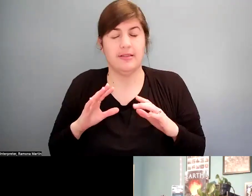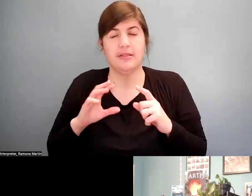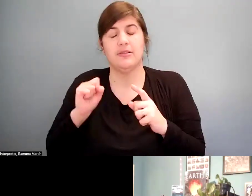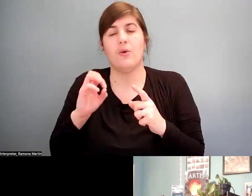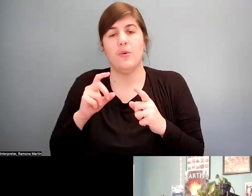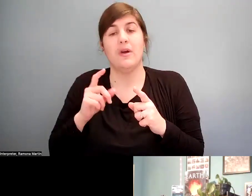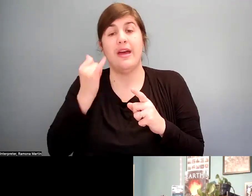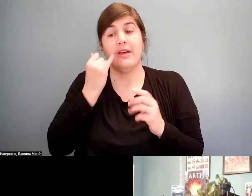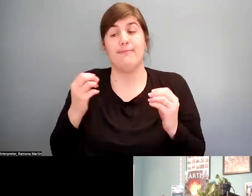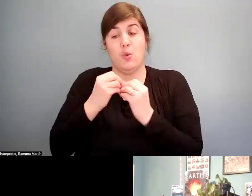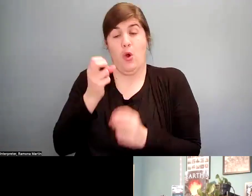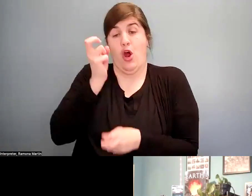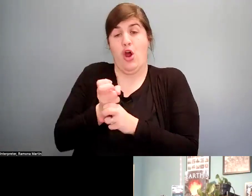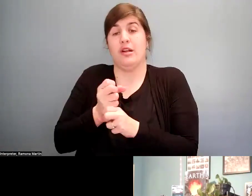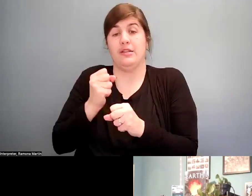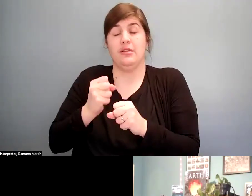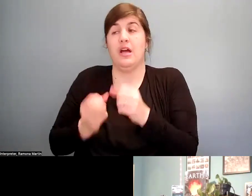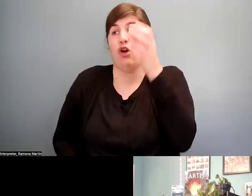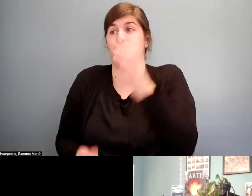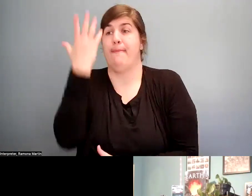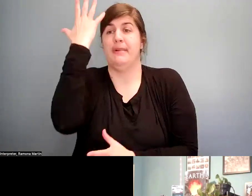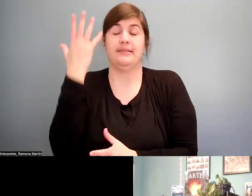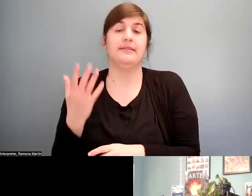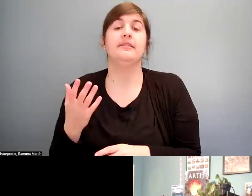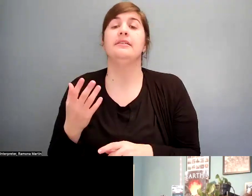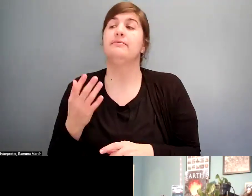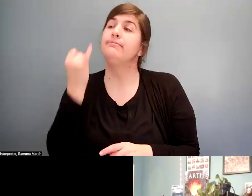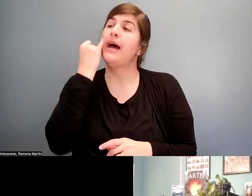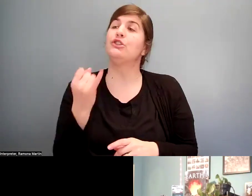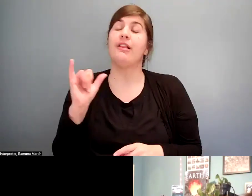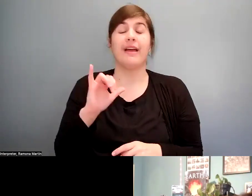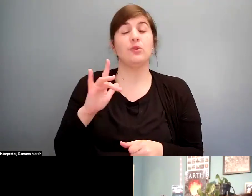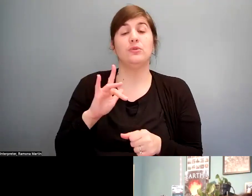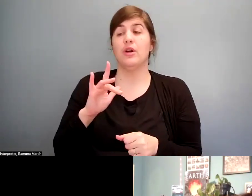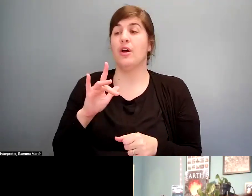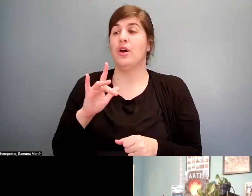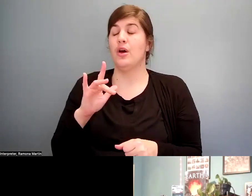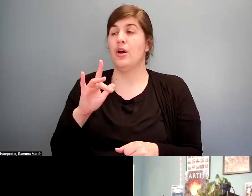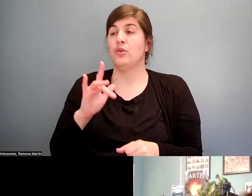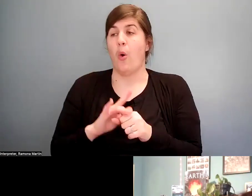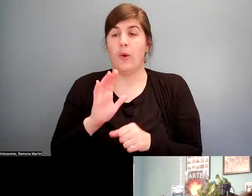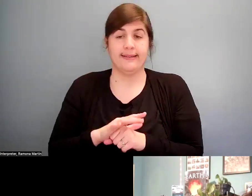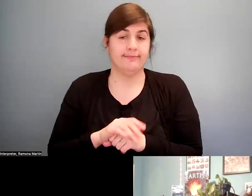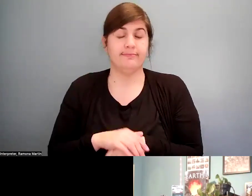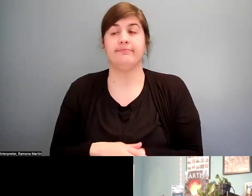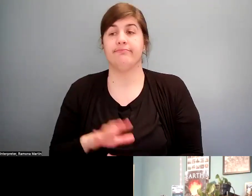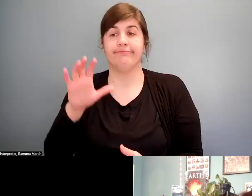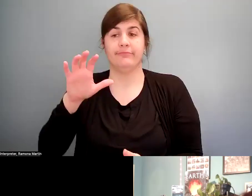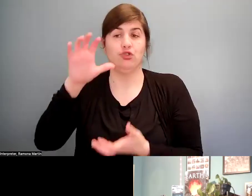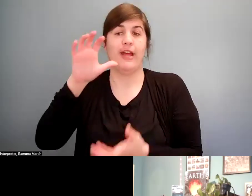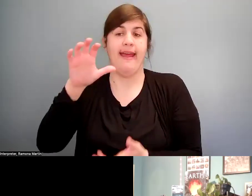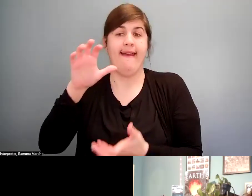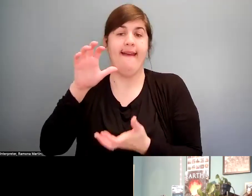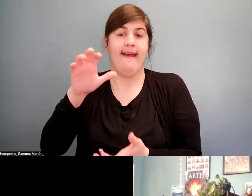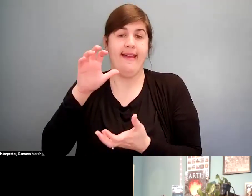erupt explosively. If you imagine a bottle of Coca-Cola, if you shake up a bottle of Coca-Cola with